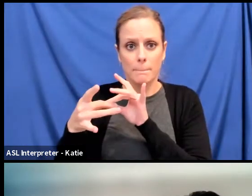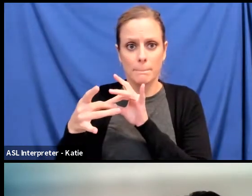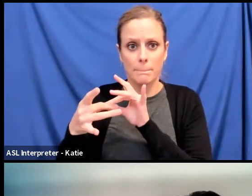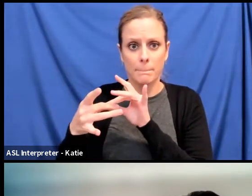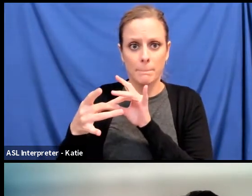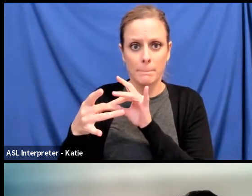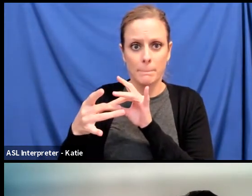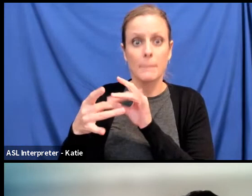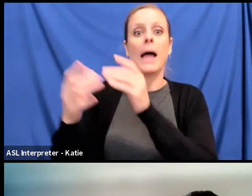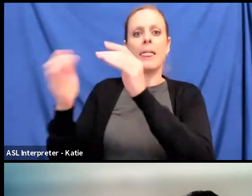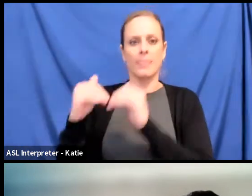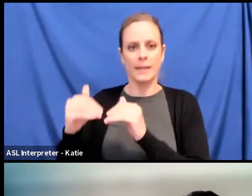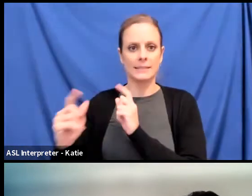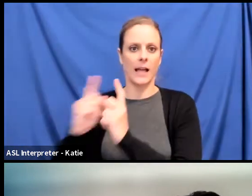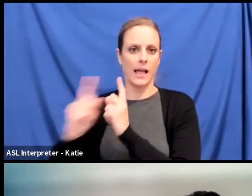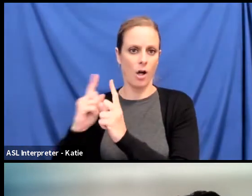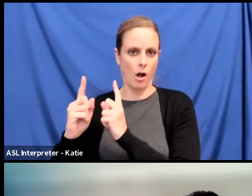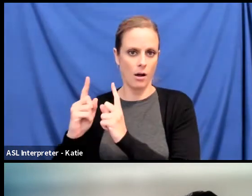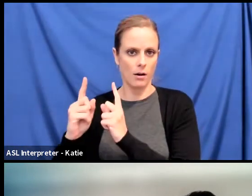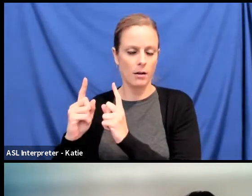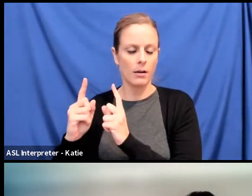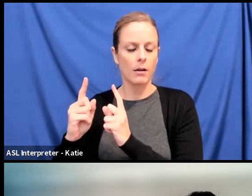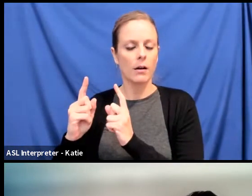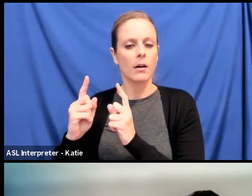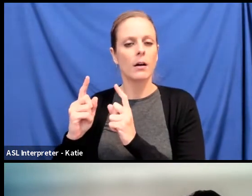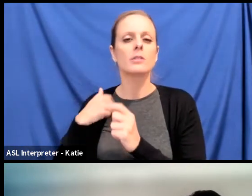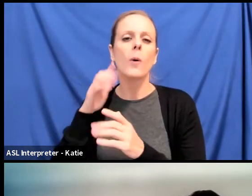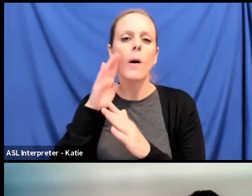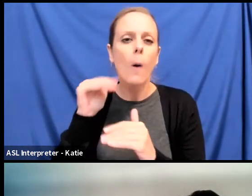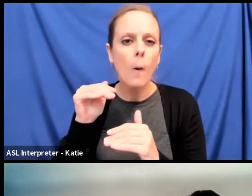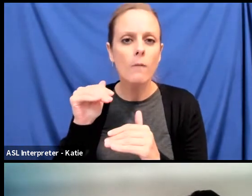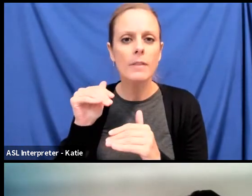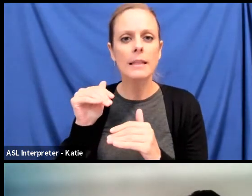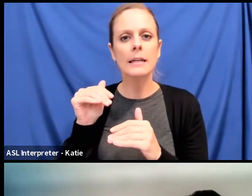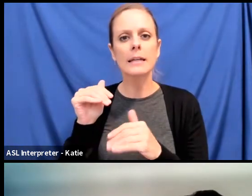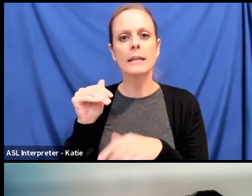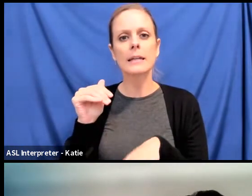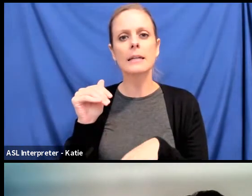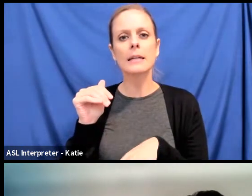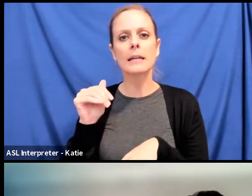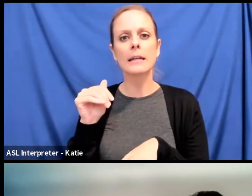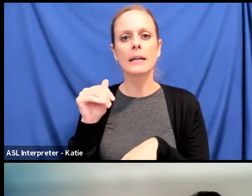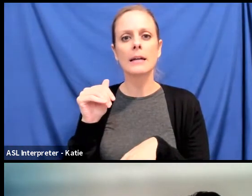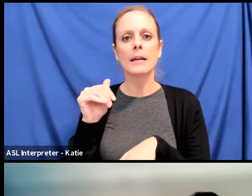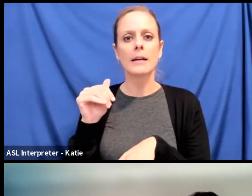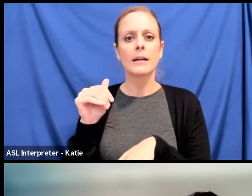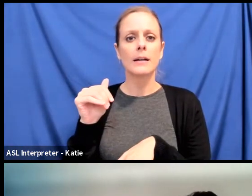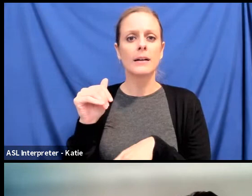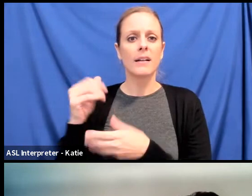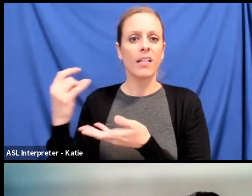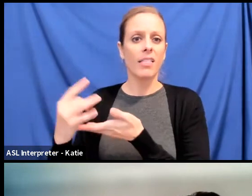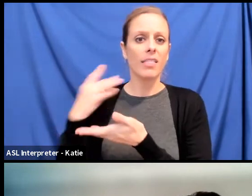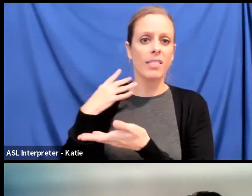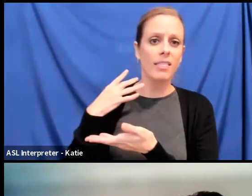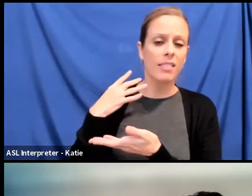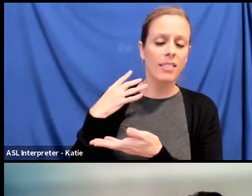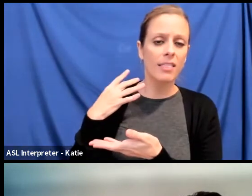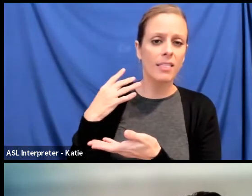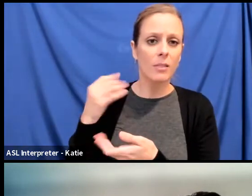that dialogue. So I hope that we're not gonna get hamstringed and pulled out of those